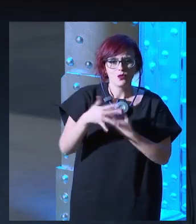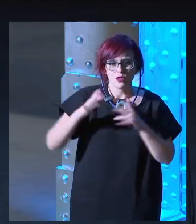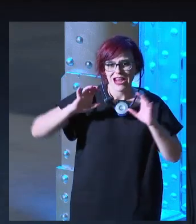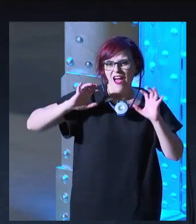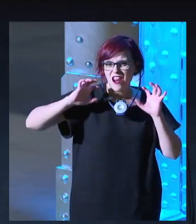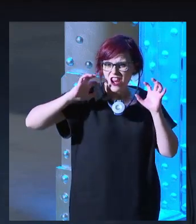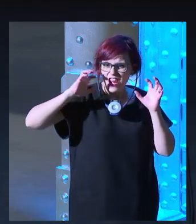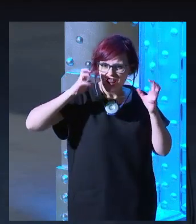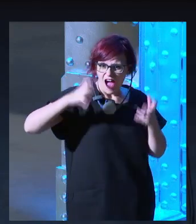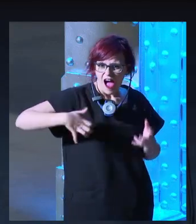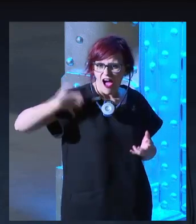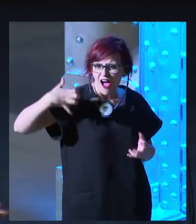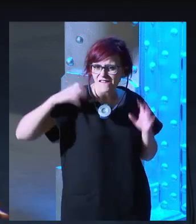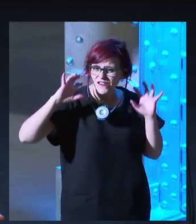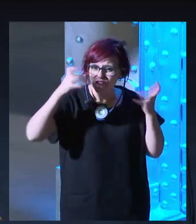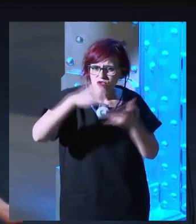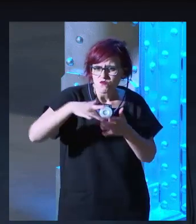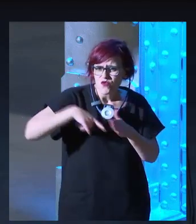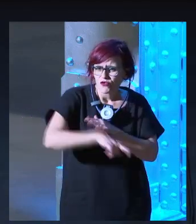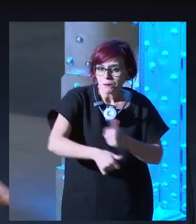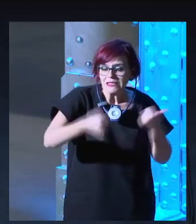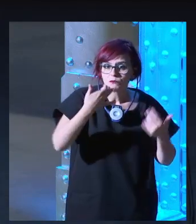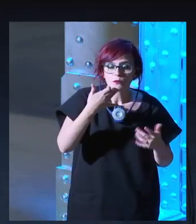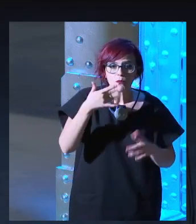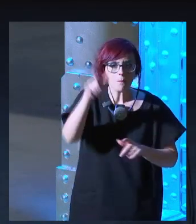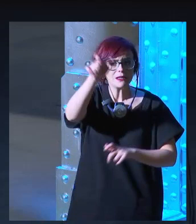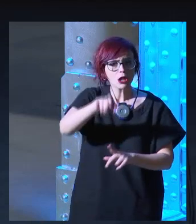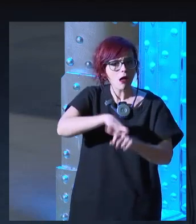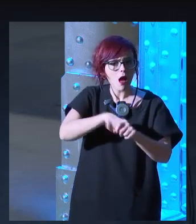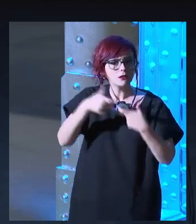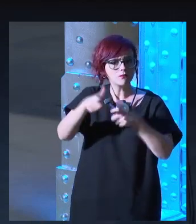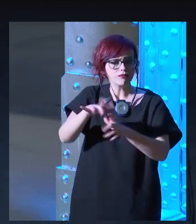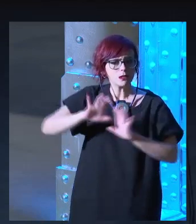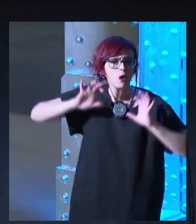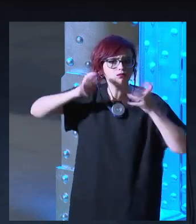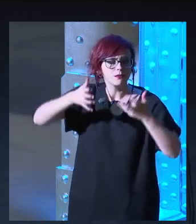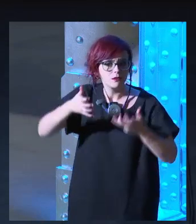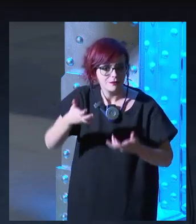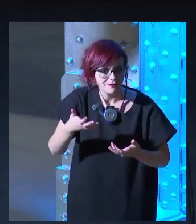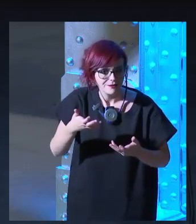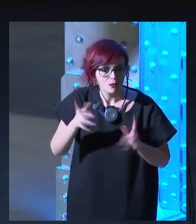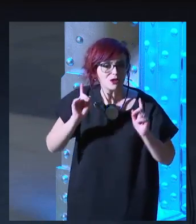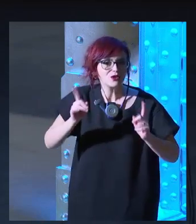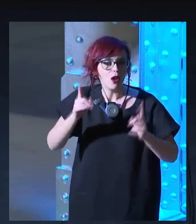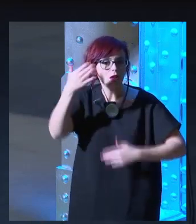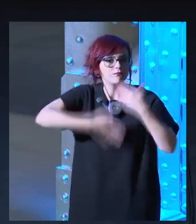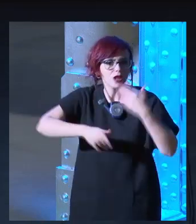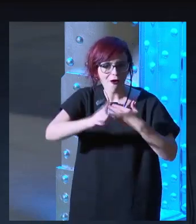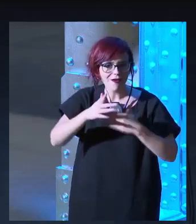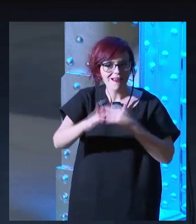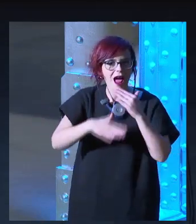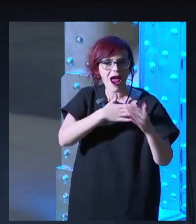angry person, that's not a statement and then we go on to the next statement. That should be the beginning of a long series